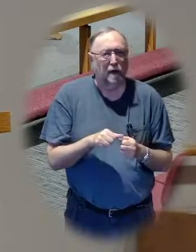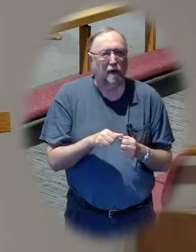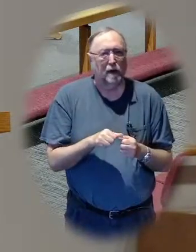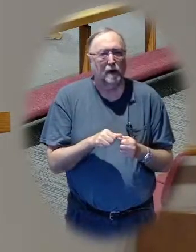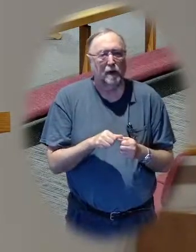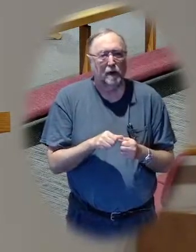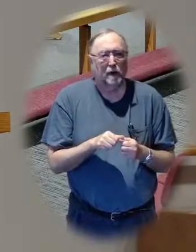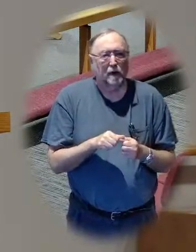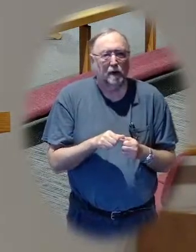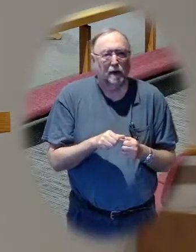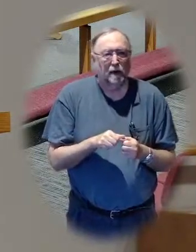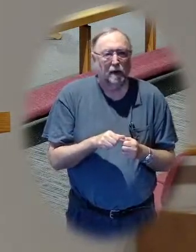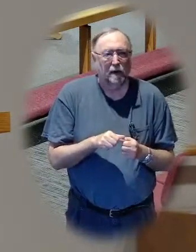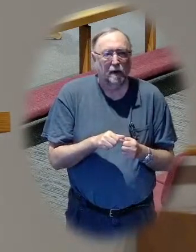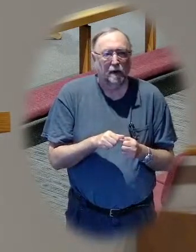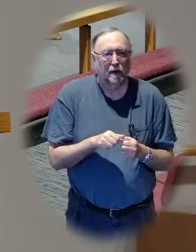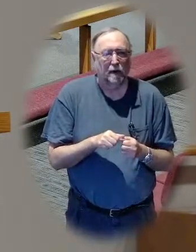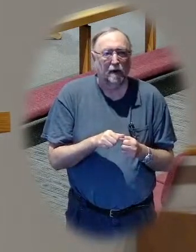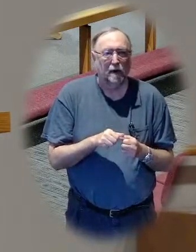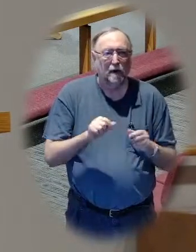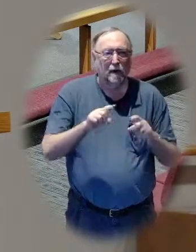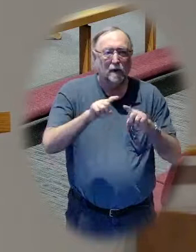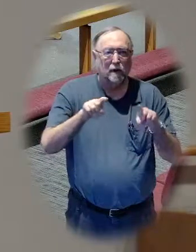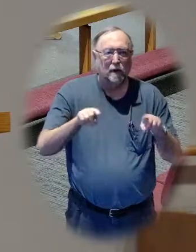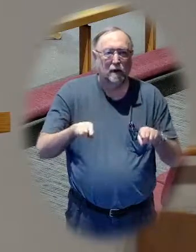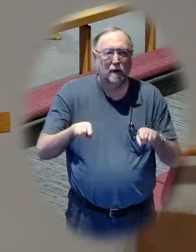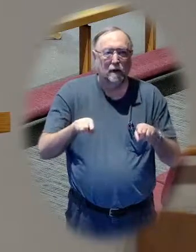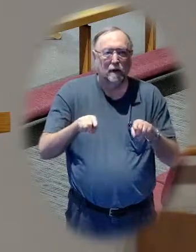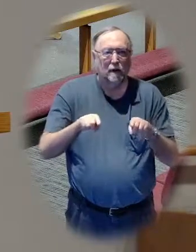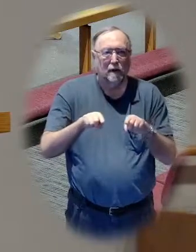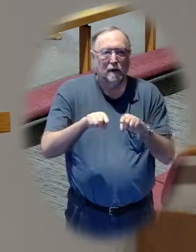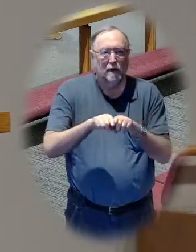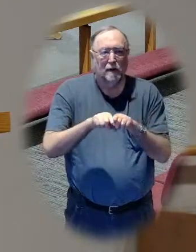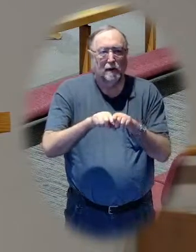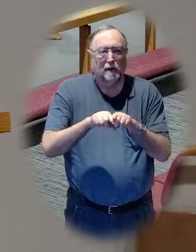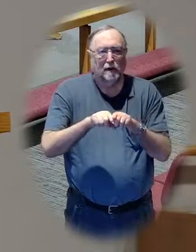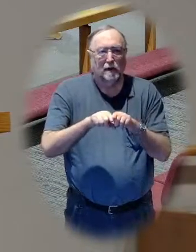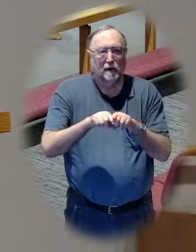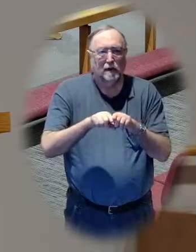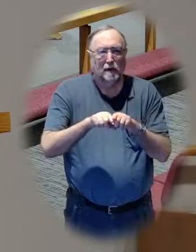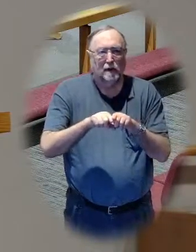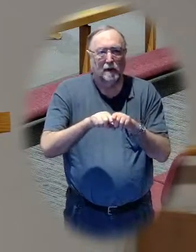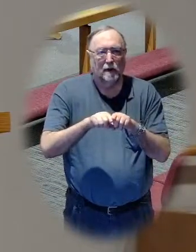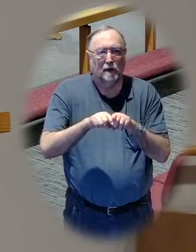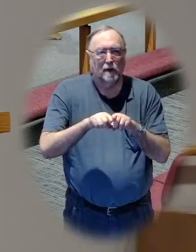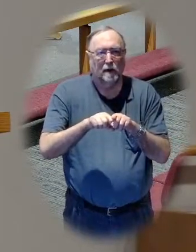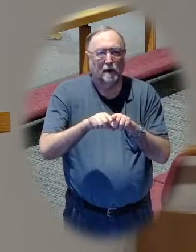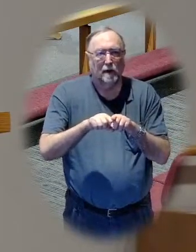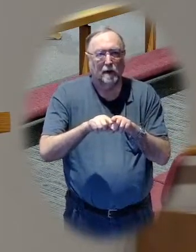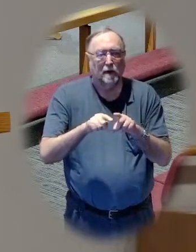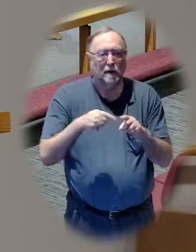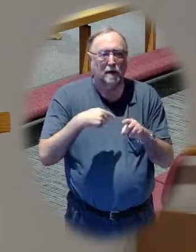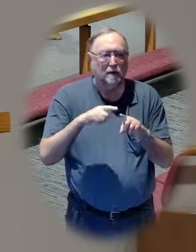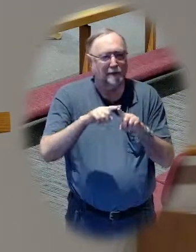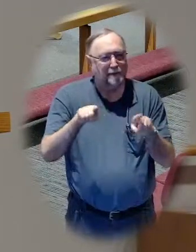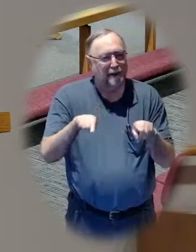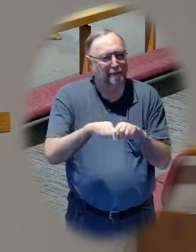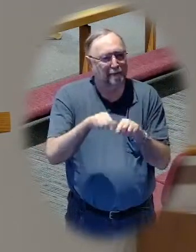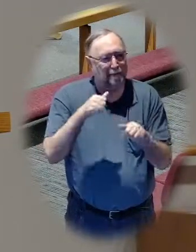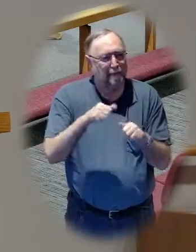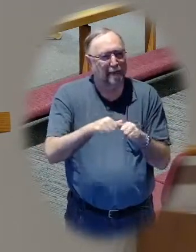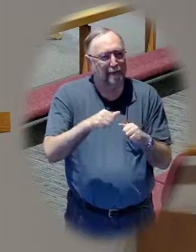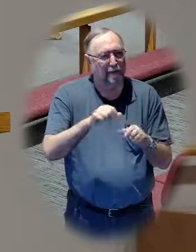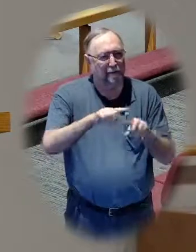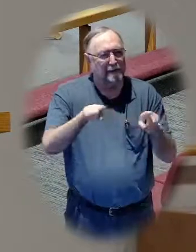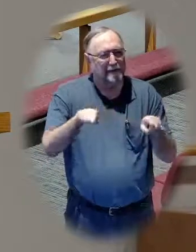cartoon with the bumper sticker on the back of the donkeys. My child is an honor roll student. My child is an honor